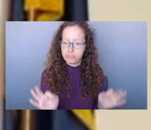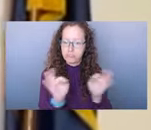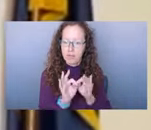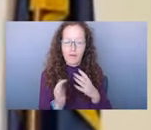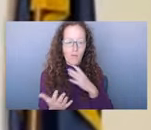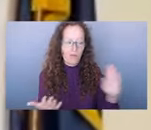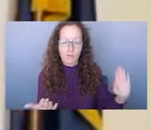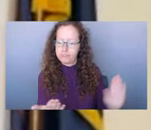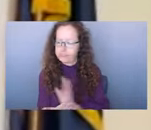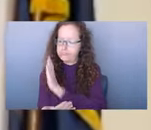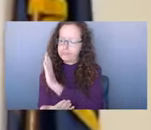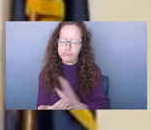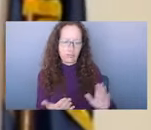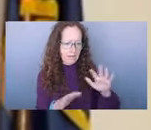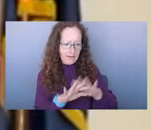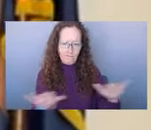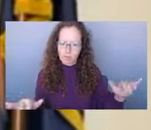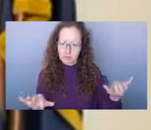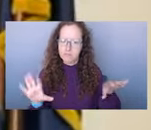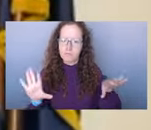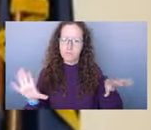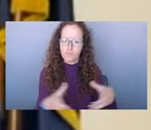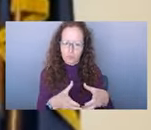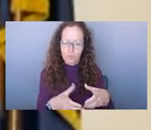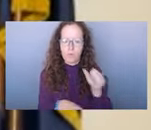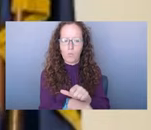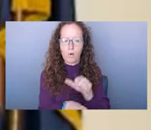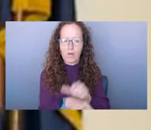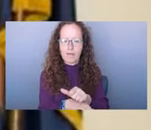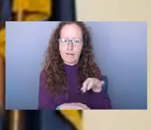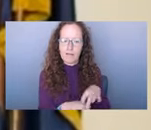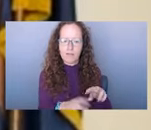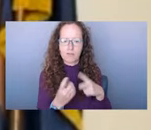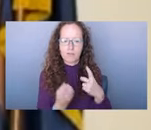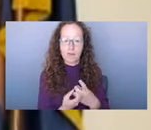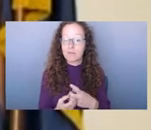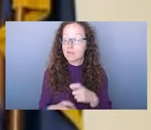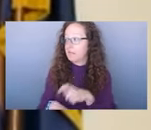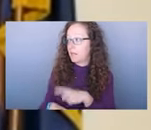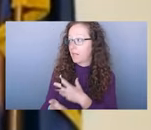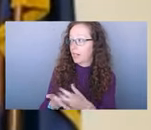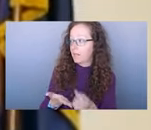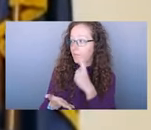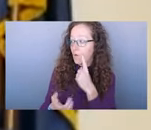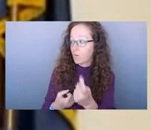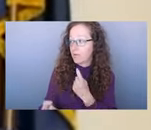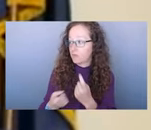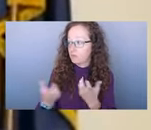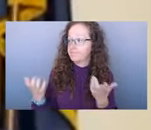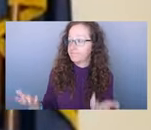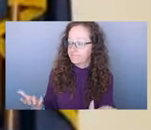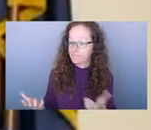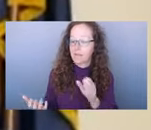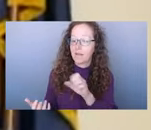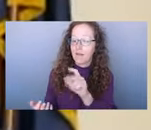of our community working in the elections department. Well, that's all the time we have for the questions today. For Scott